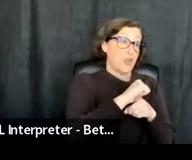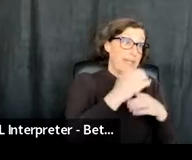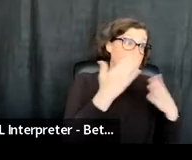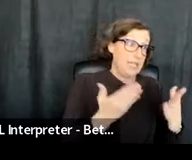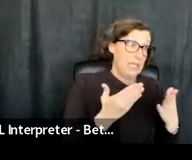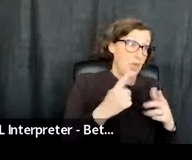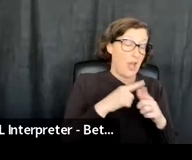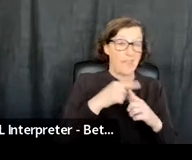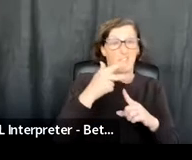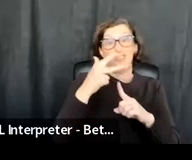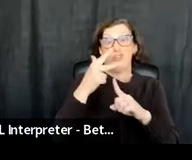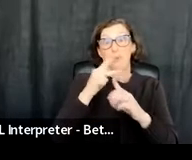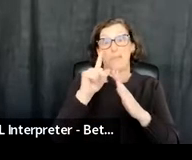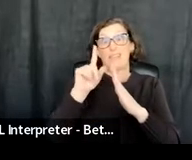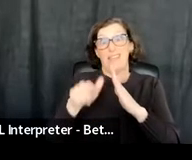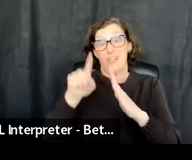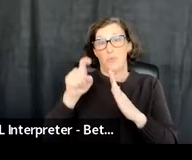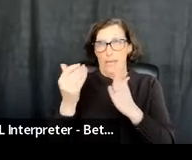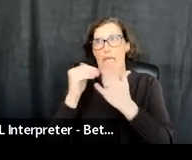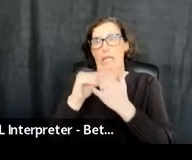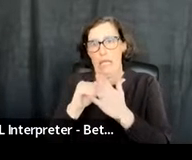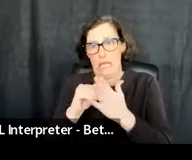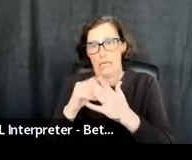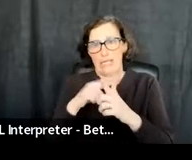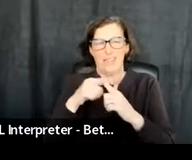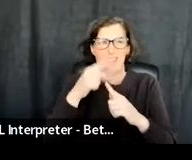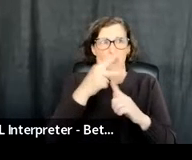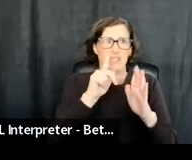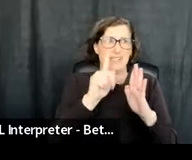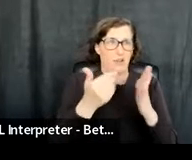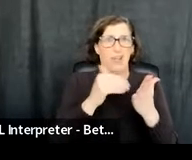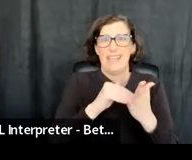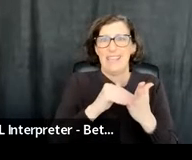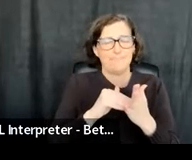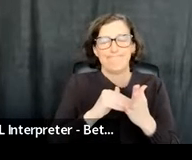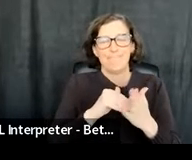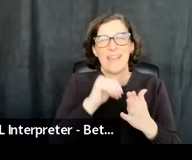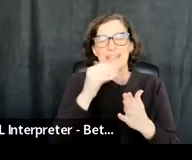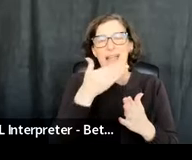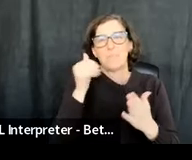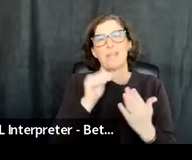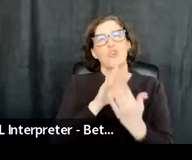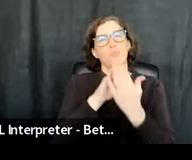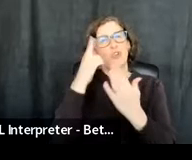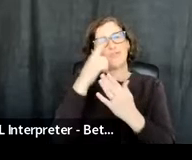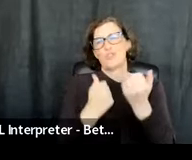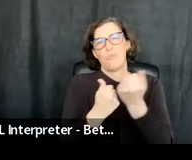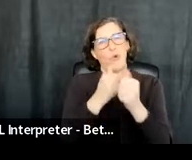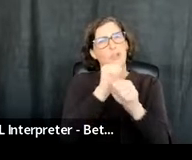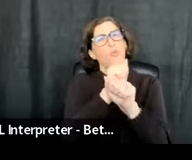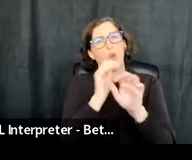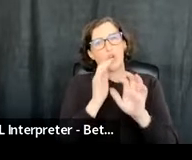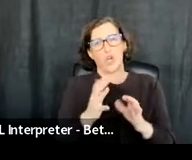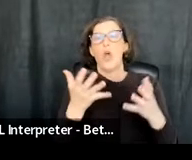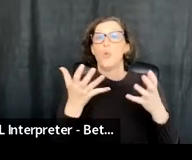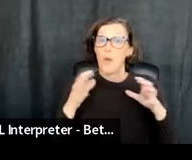do another 8 hours and then 6 months later another. That's really not the best way to support the employee. You really want to